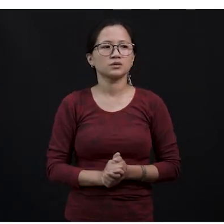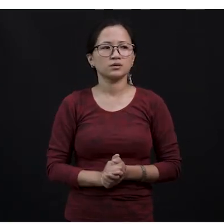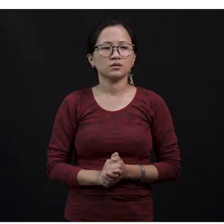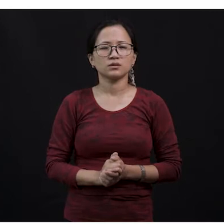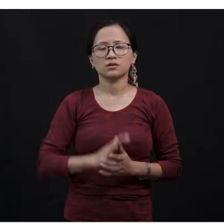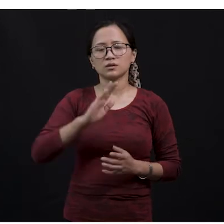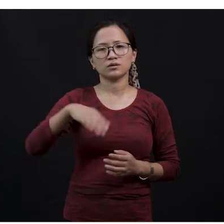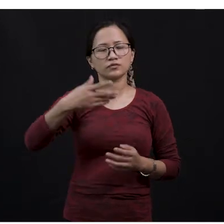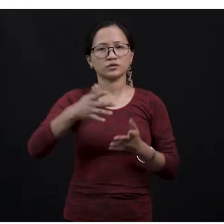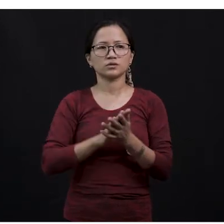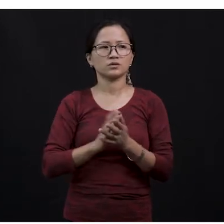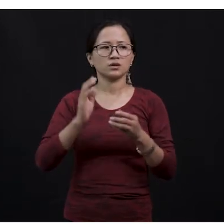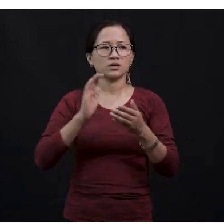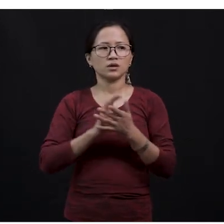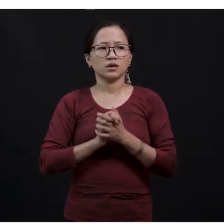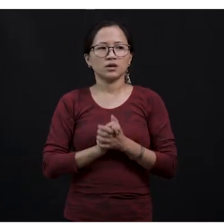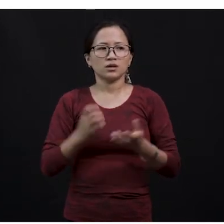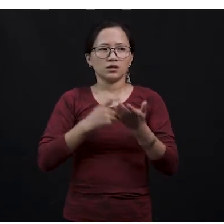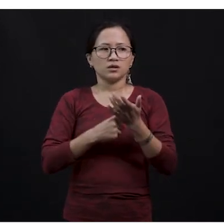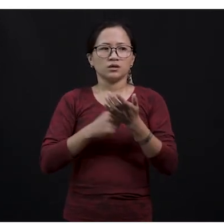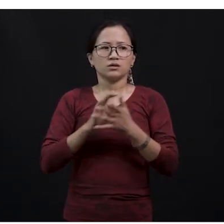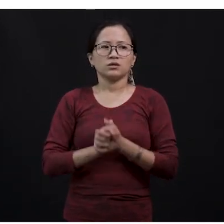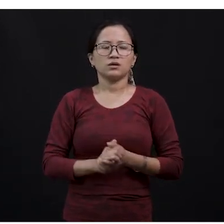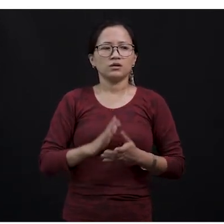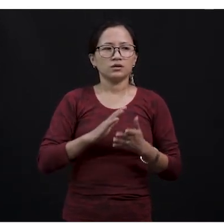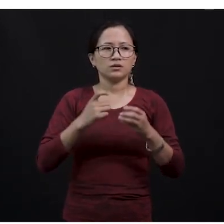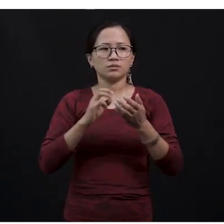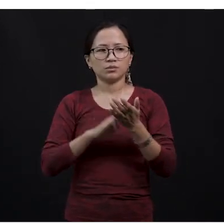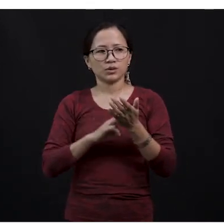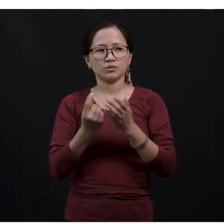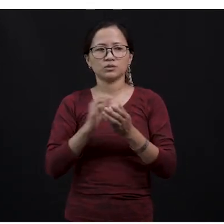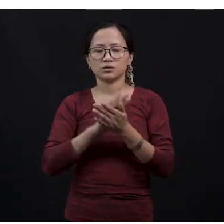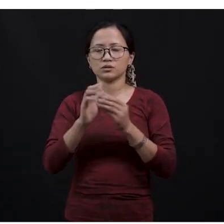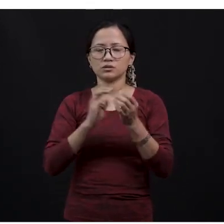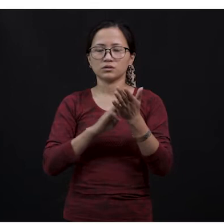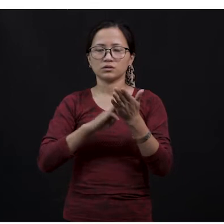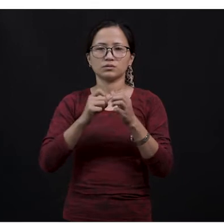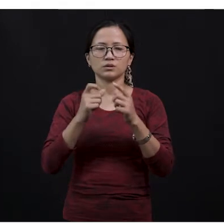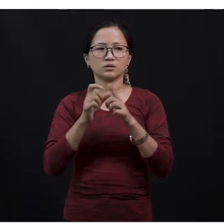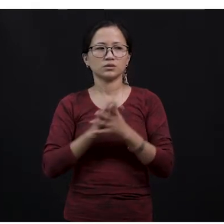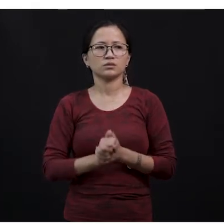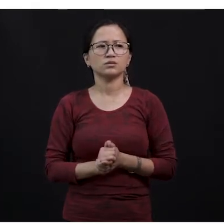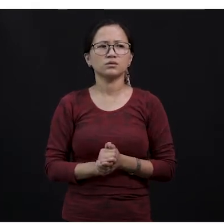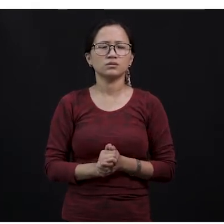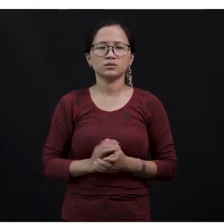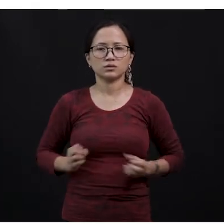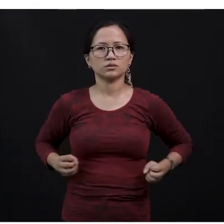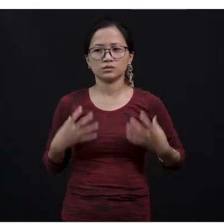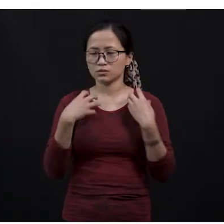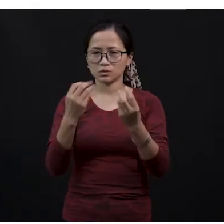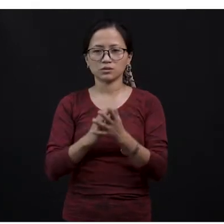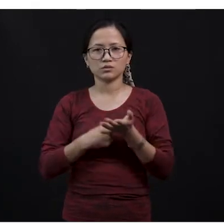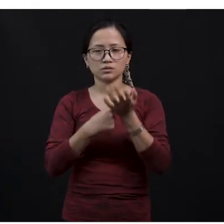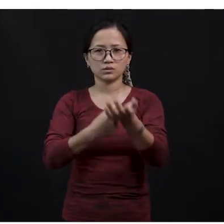Okay, so after Ghiyasuddin Tughlaq, we have Muhammad bin Tughlaq, the second ruler of the Tughlaq dynasty. He wanted to